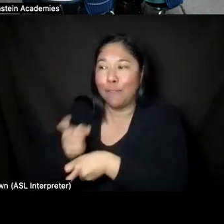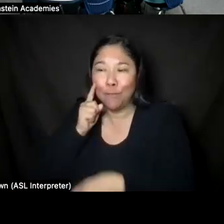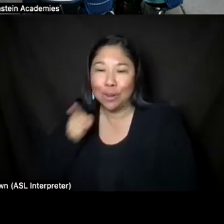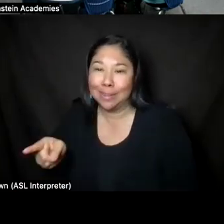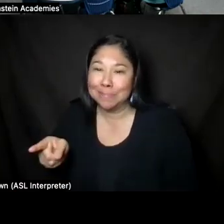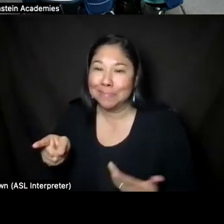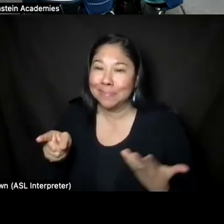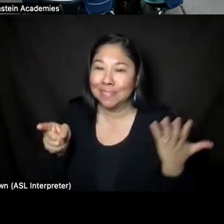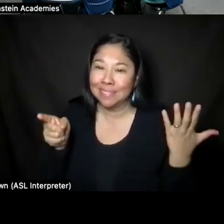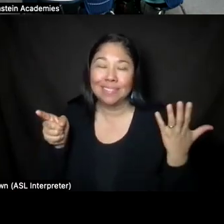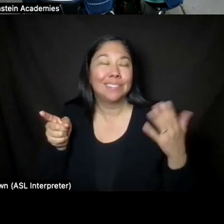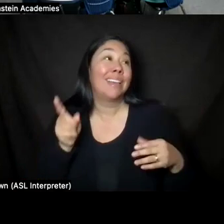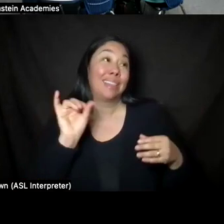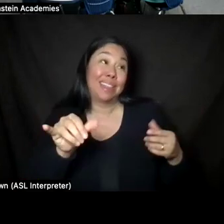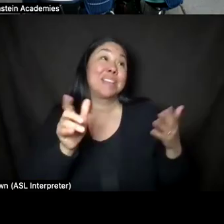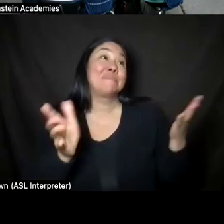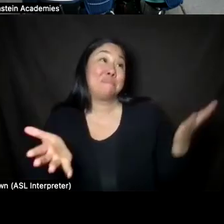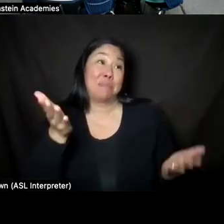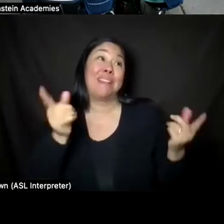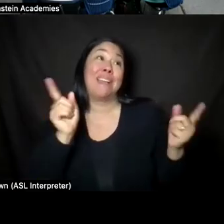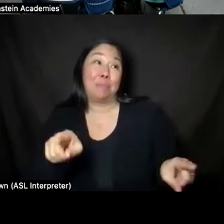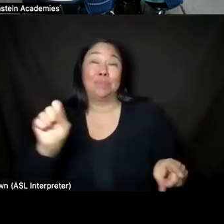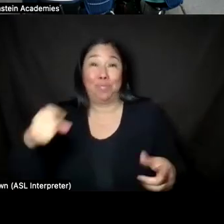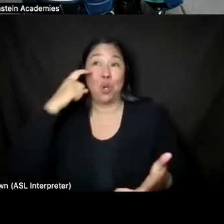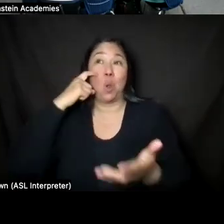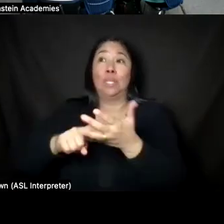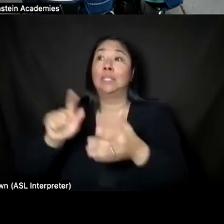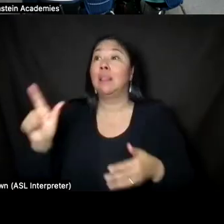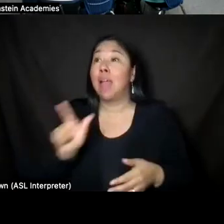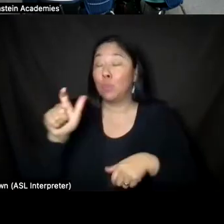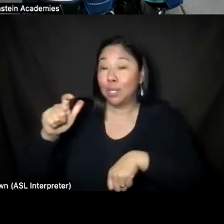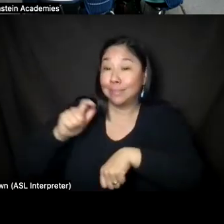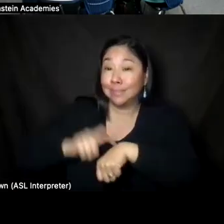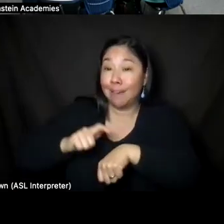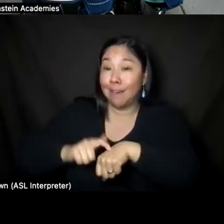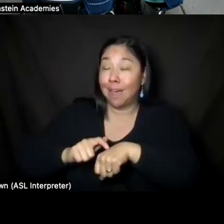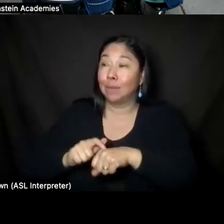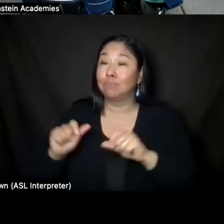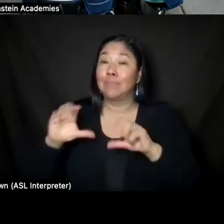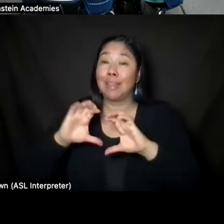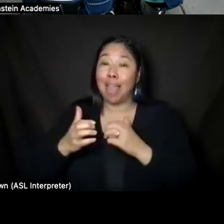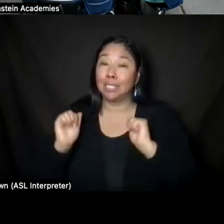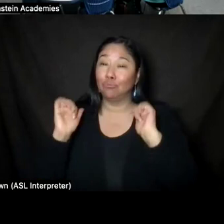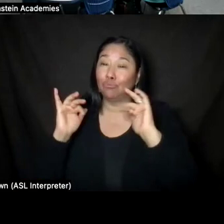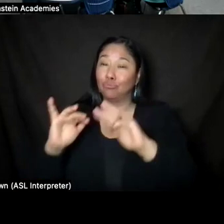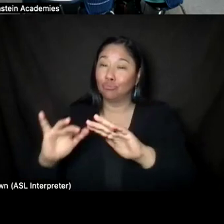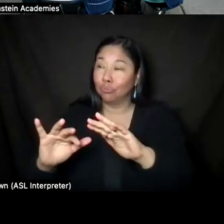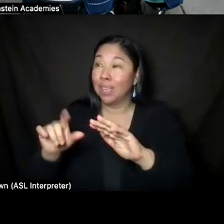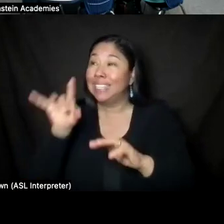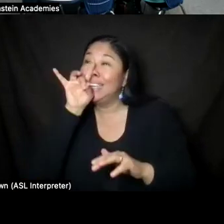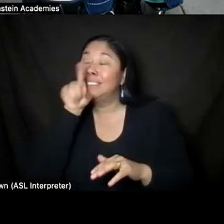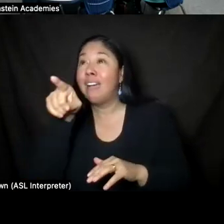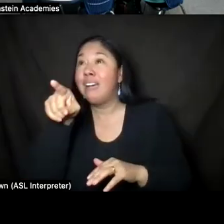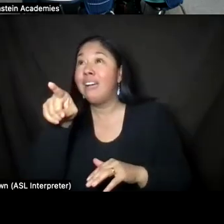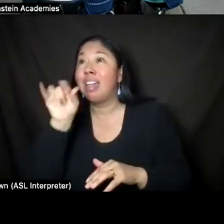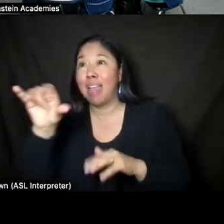that might happen, you guys might notice that too, at the library time, they pick these crazy chapter books, and I'm like, well, Yeah. it's just